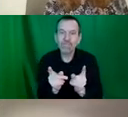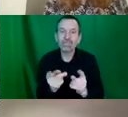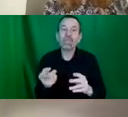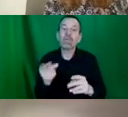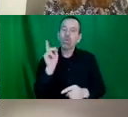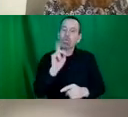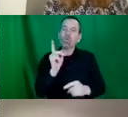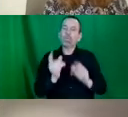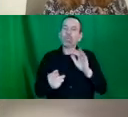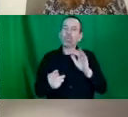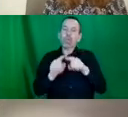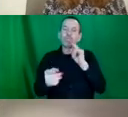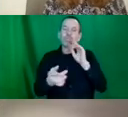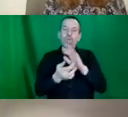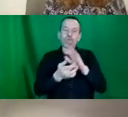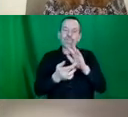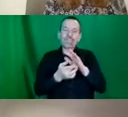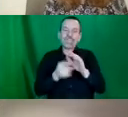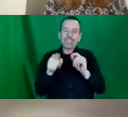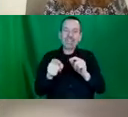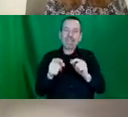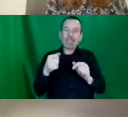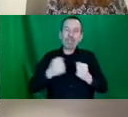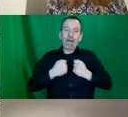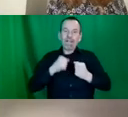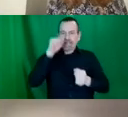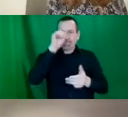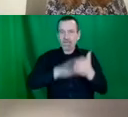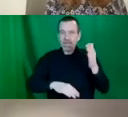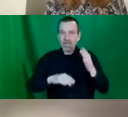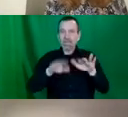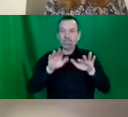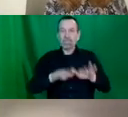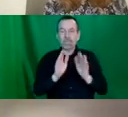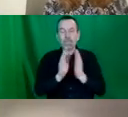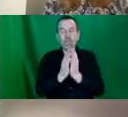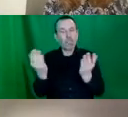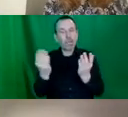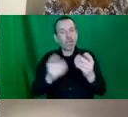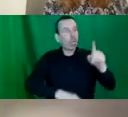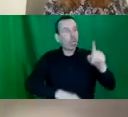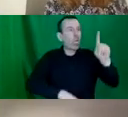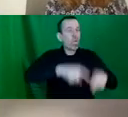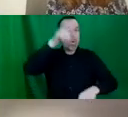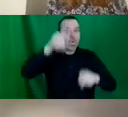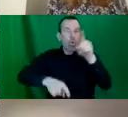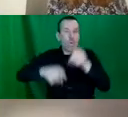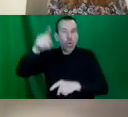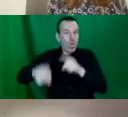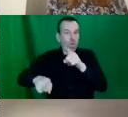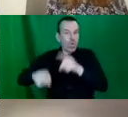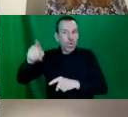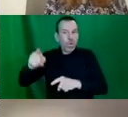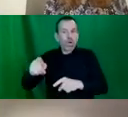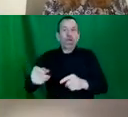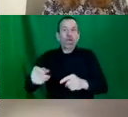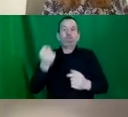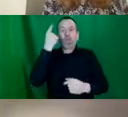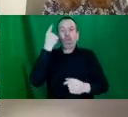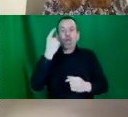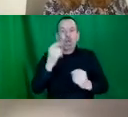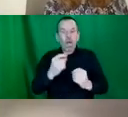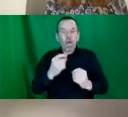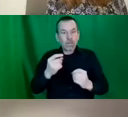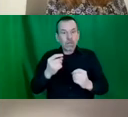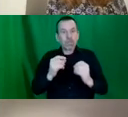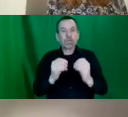be holistic. My experience at the BL has been so varied. I've had a huge overview of what forms conservation can take.